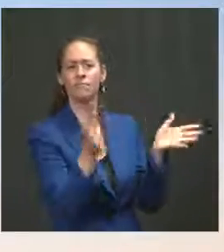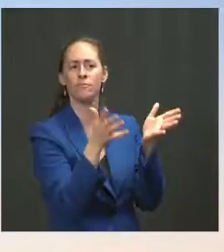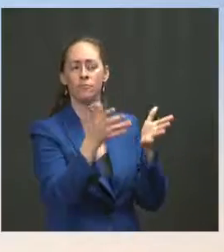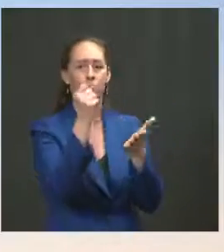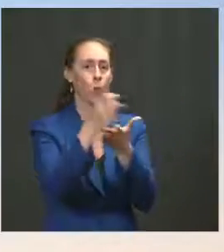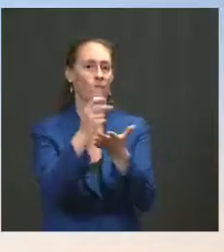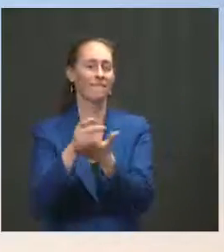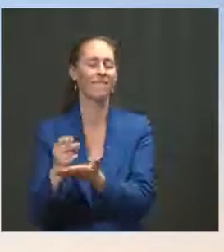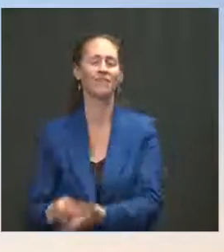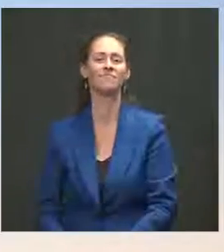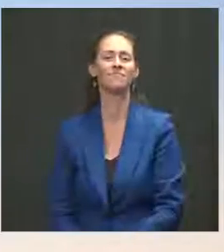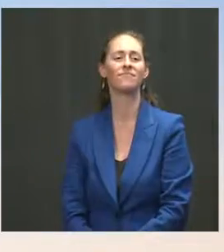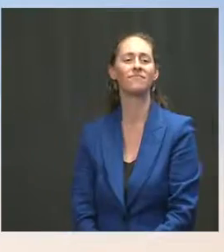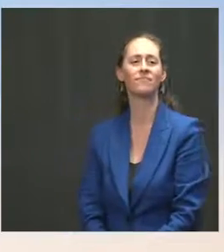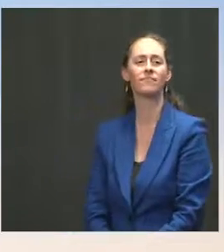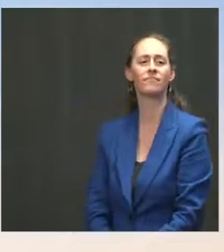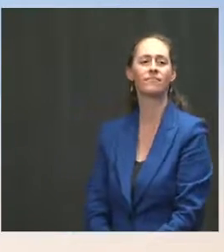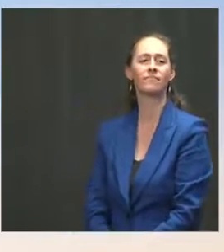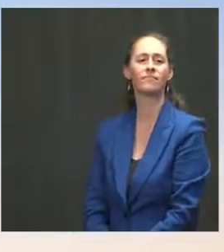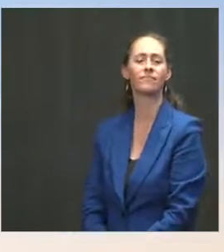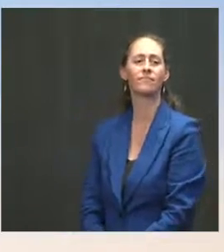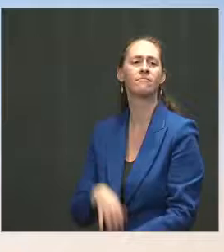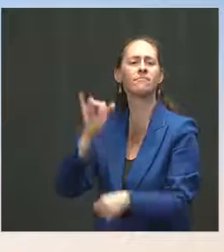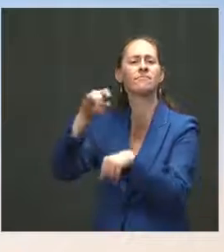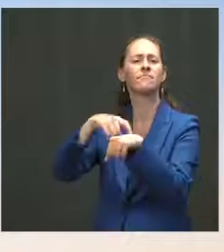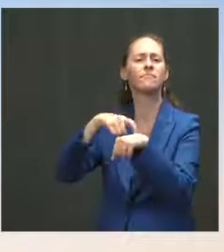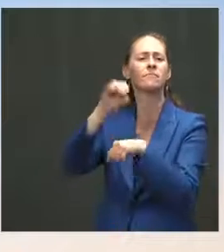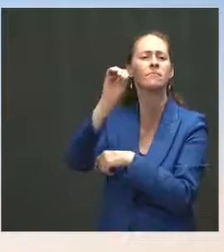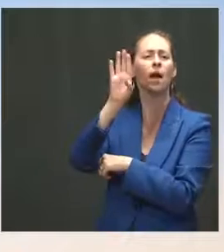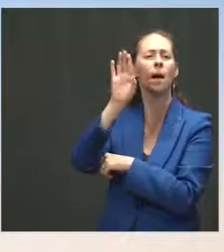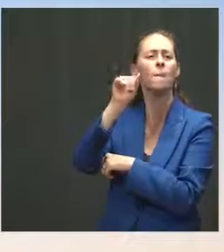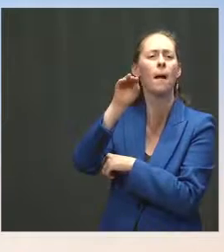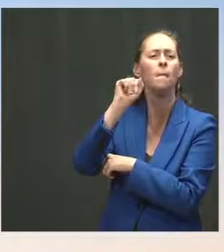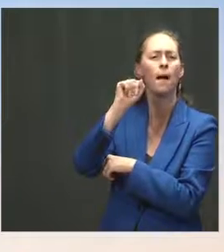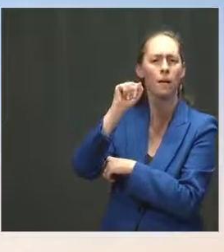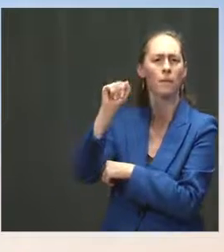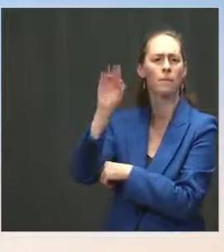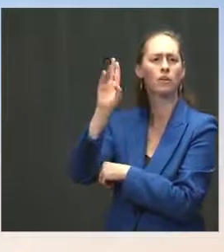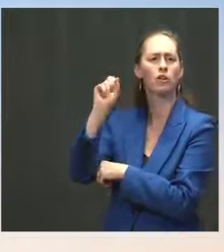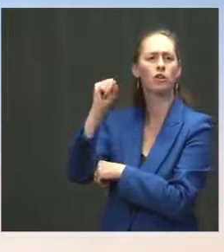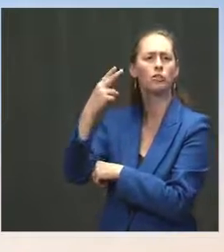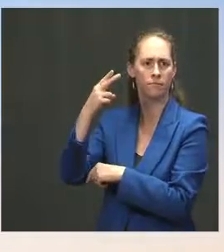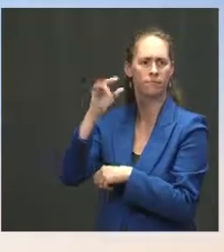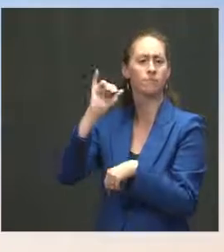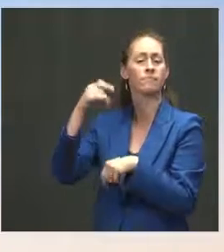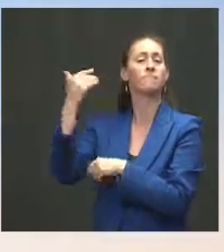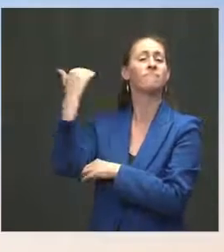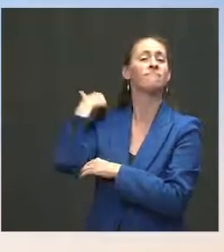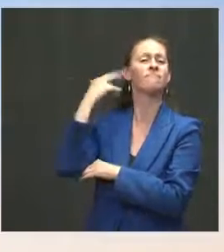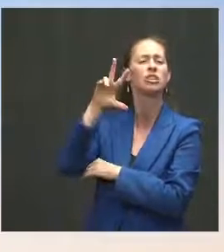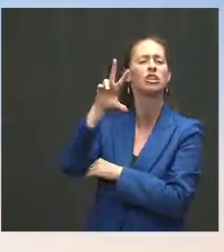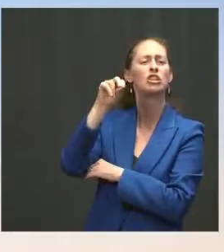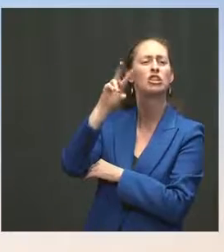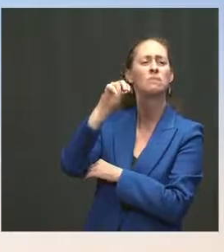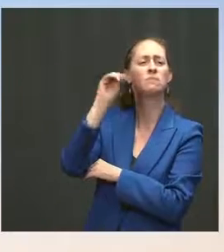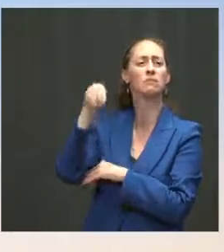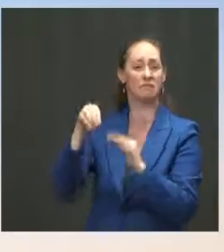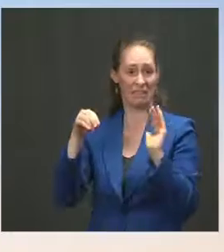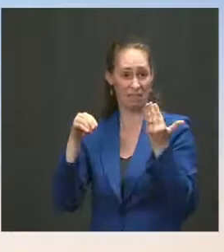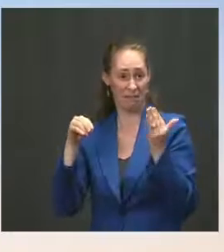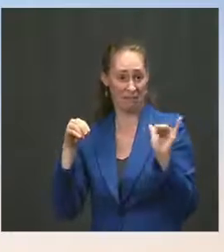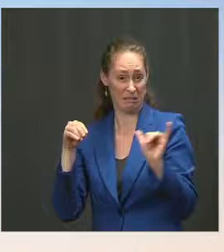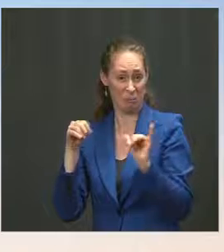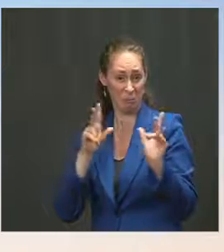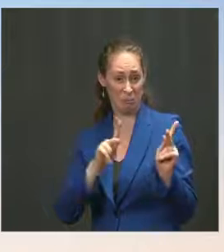and Bush had about 30% political. Is that kind of a range that the Biden administration is seeking for? I don't